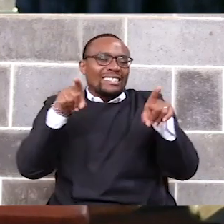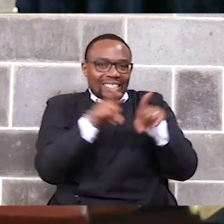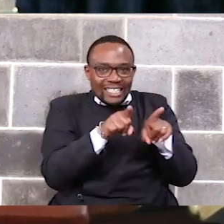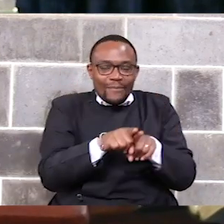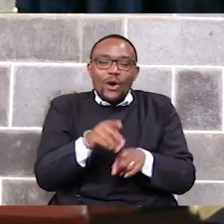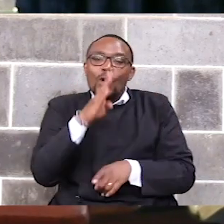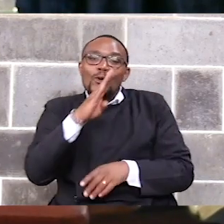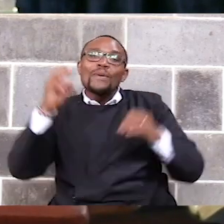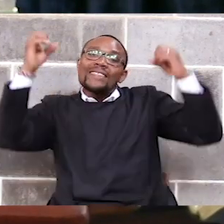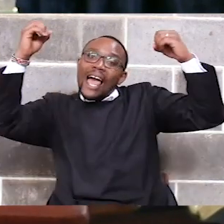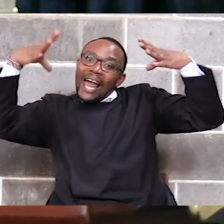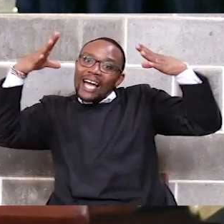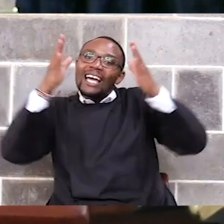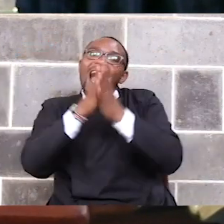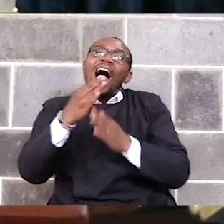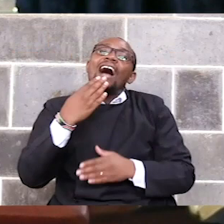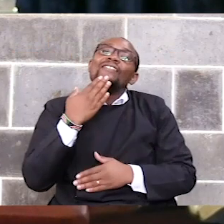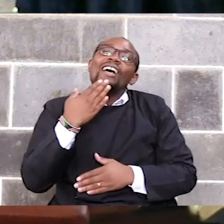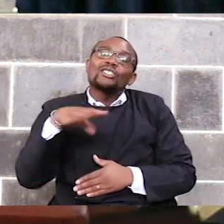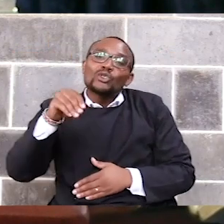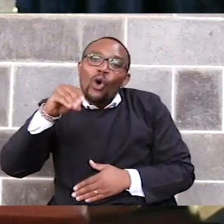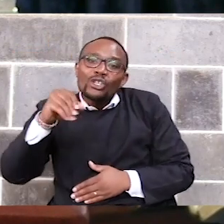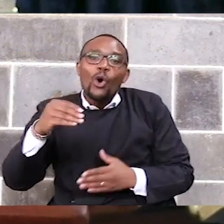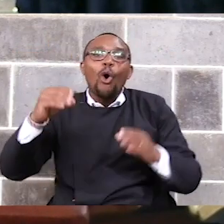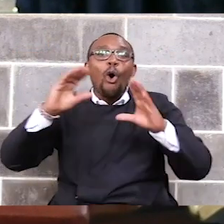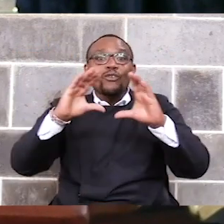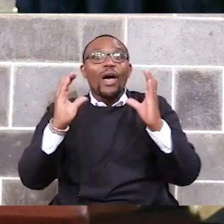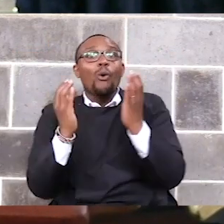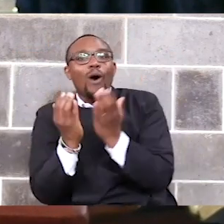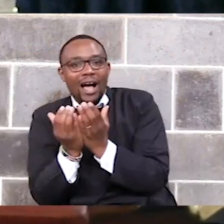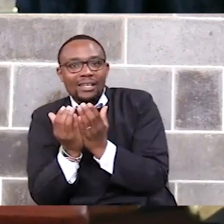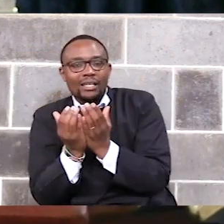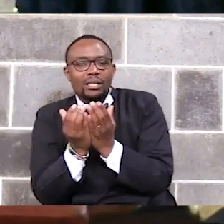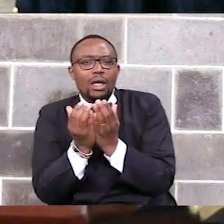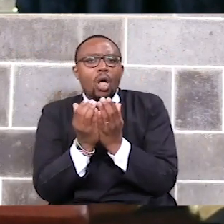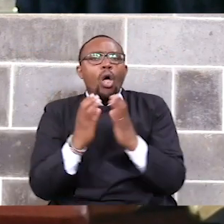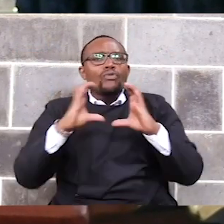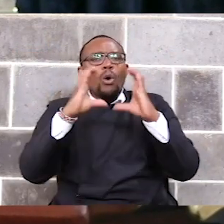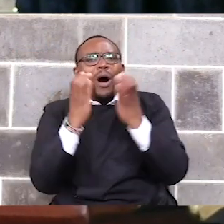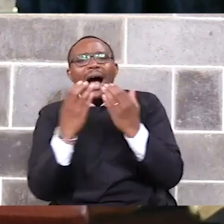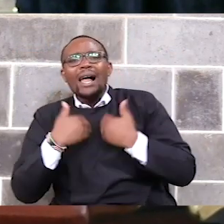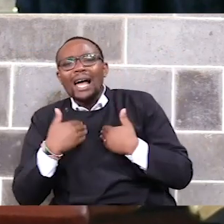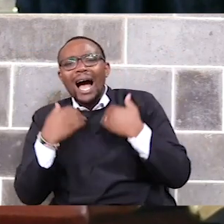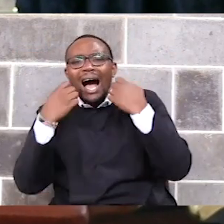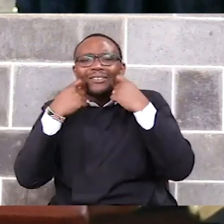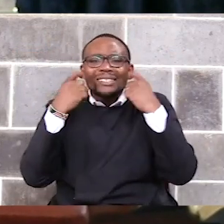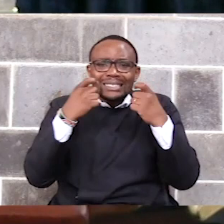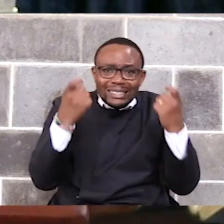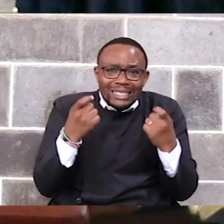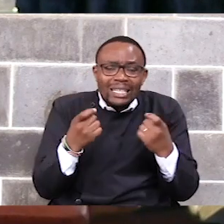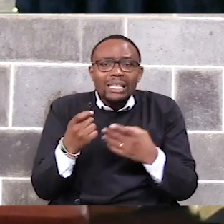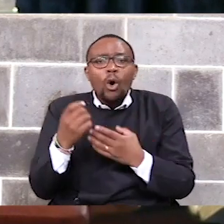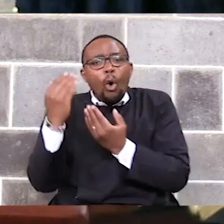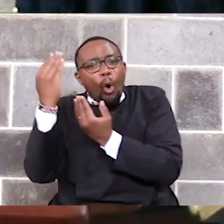the world. A world that seemed rotten, a world that seemed there was no hope, and they did not see much of the